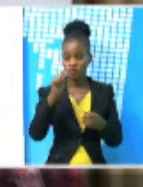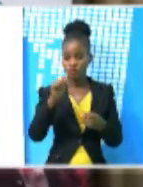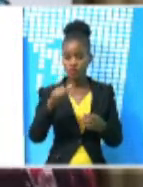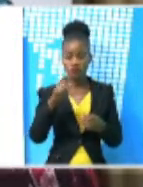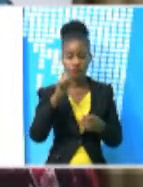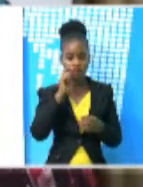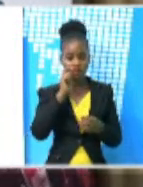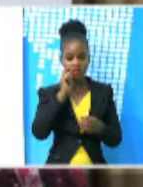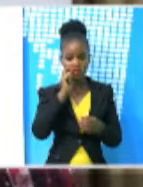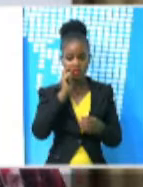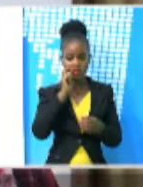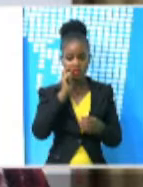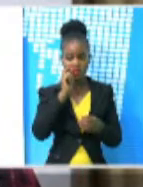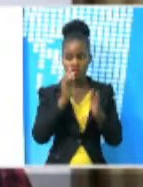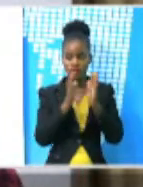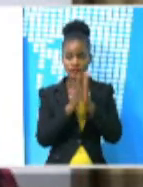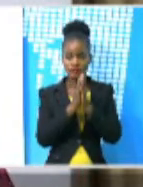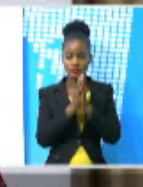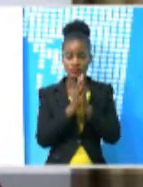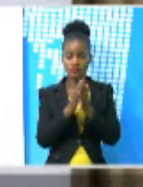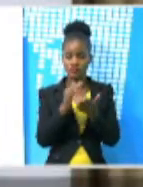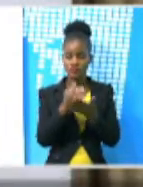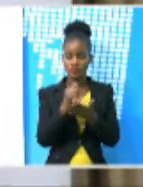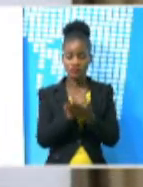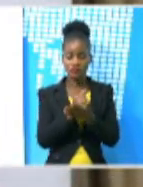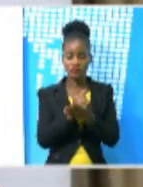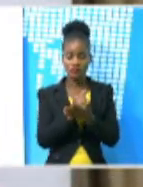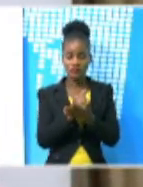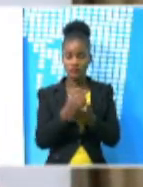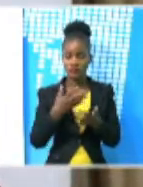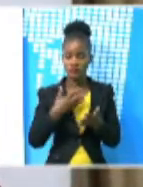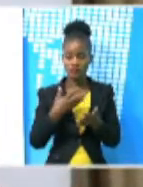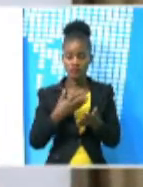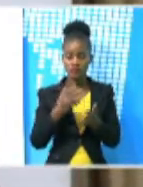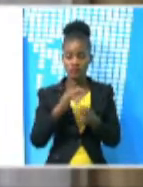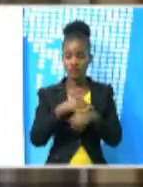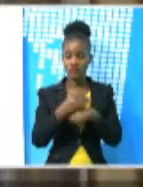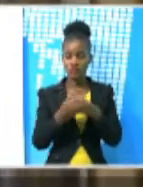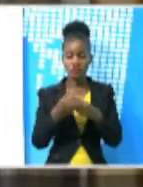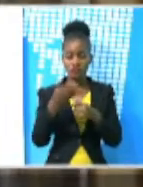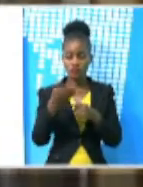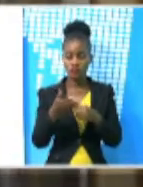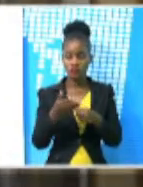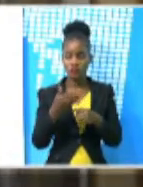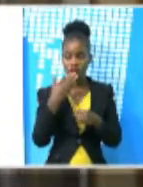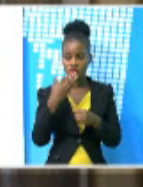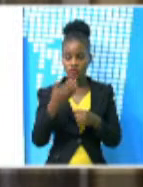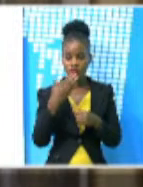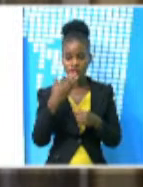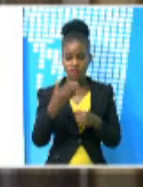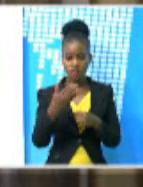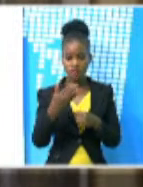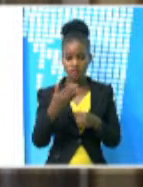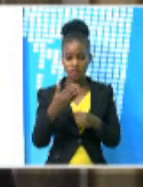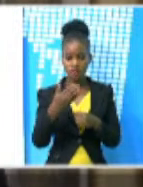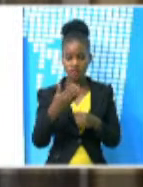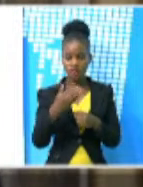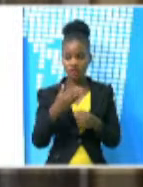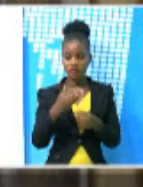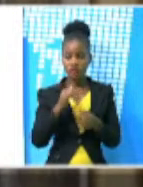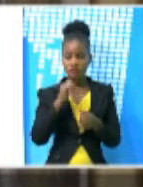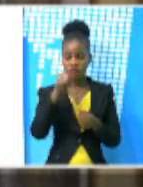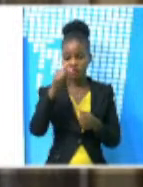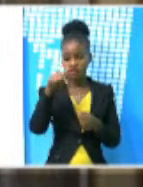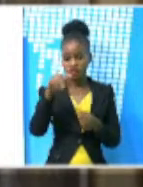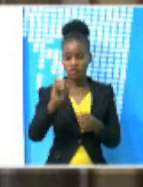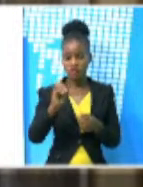trillion. And it's because we have made good noise. Thank you. 12 census, it was 7